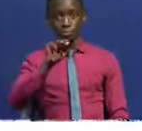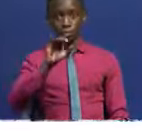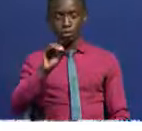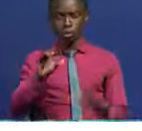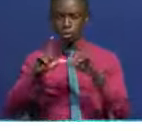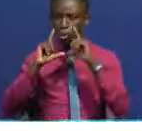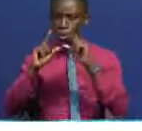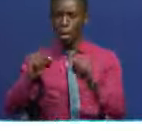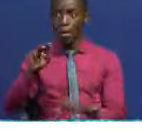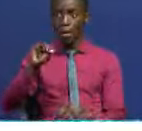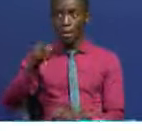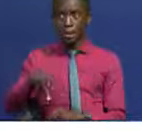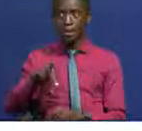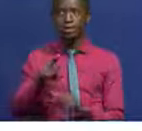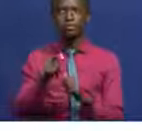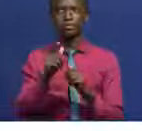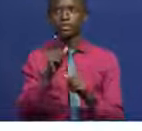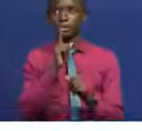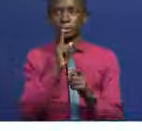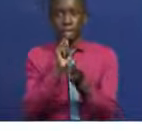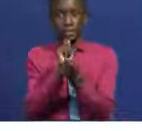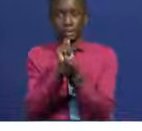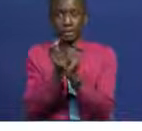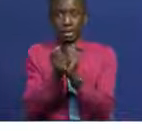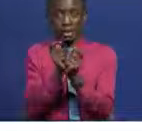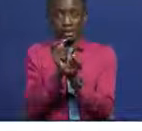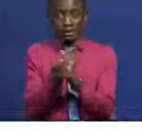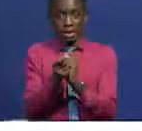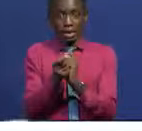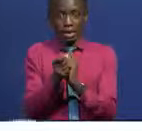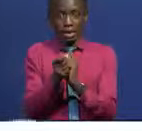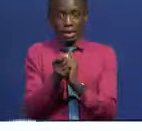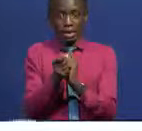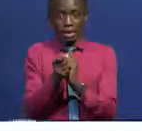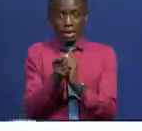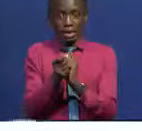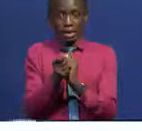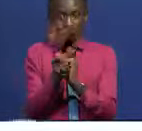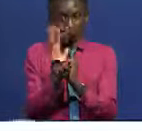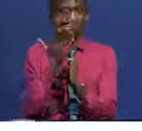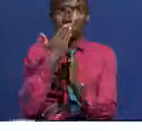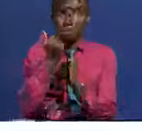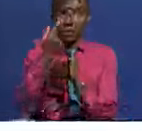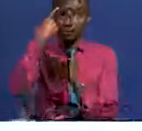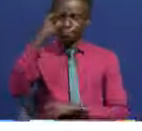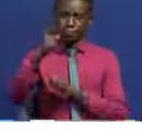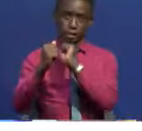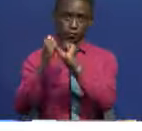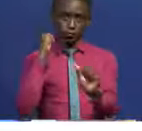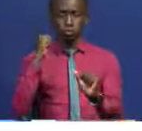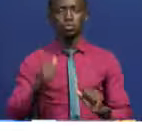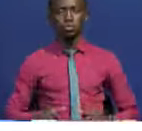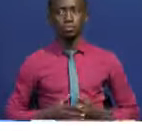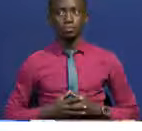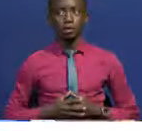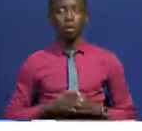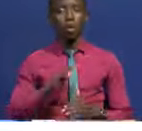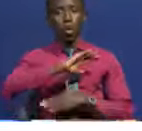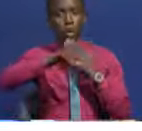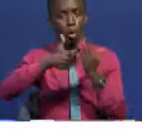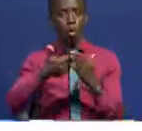withdraw amendments to the Finance Bill 2024 and instead reject. All our members who had proposed some